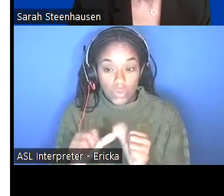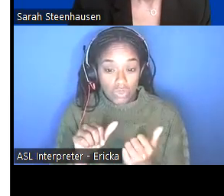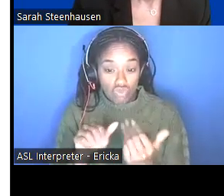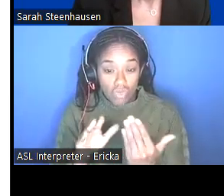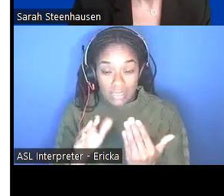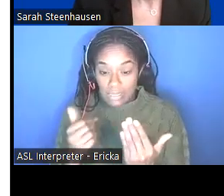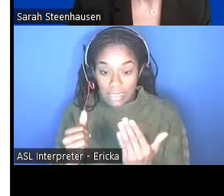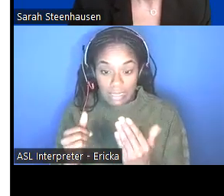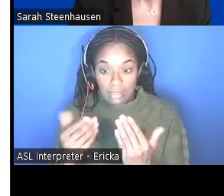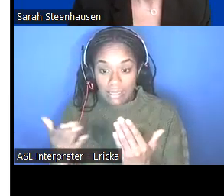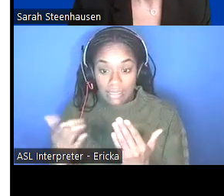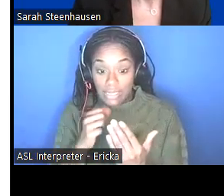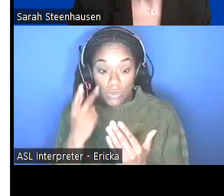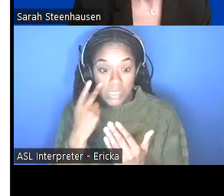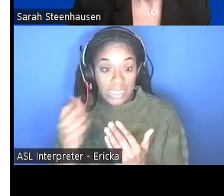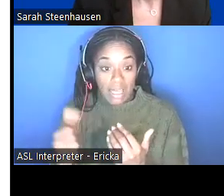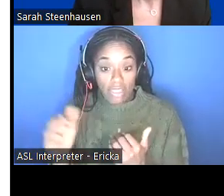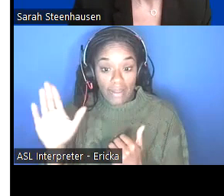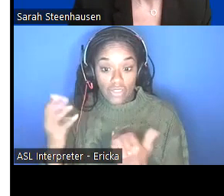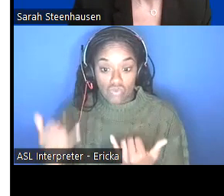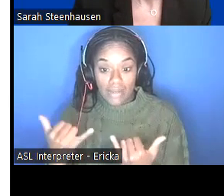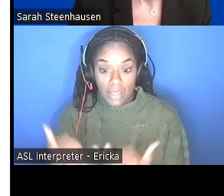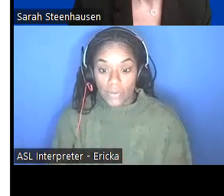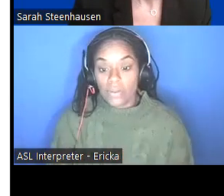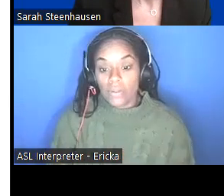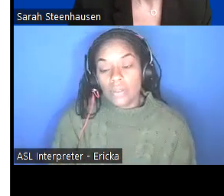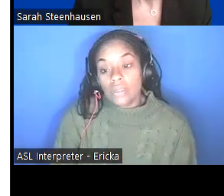that. I don't see any other hands raised at the moment.